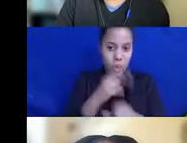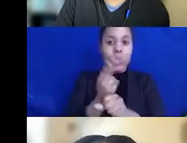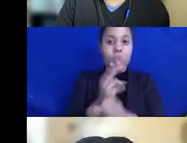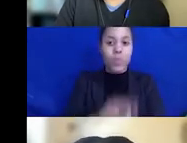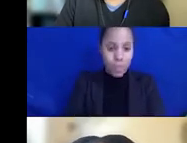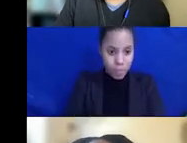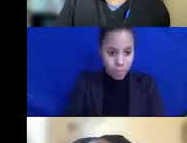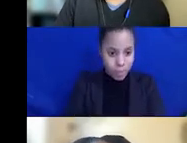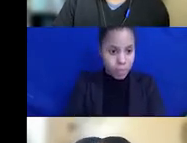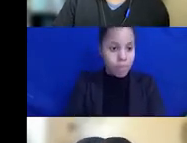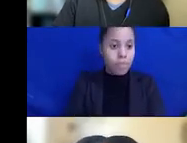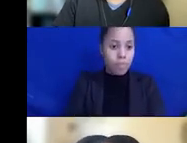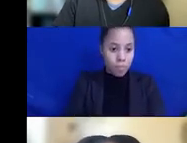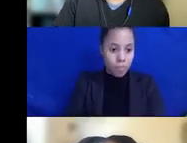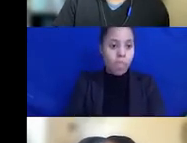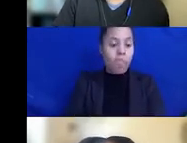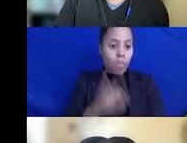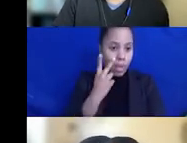Stealing,